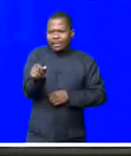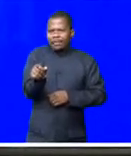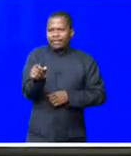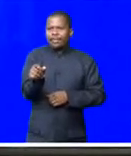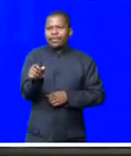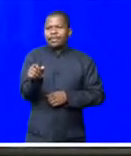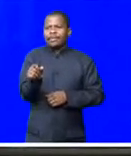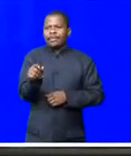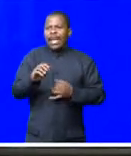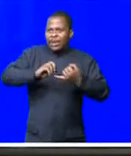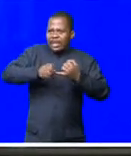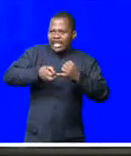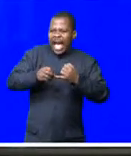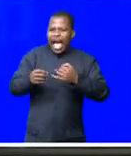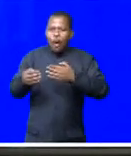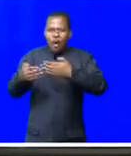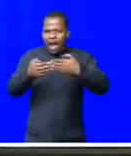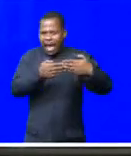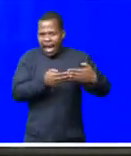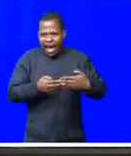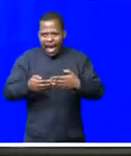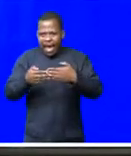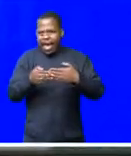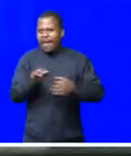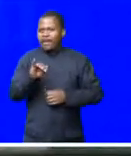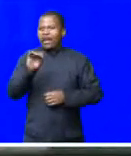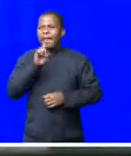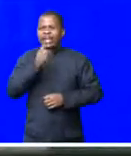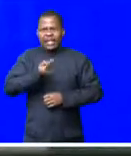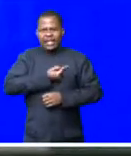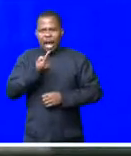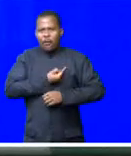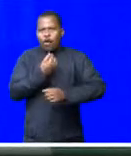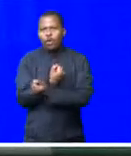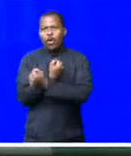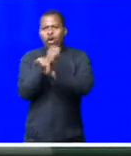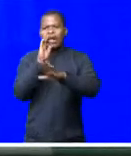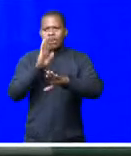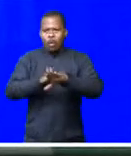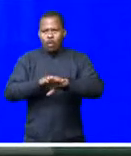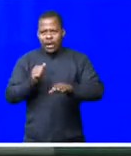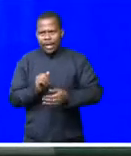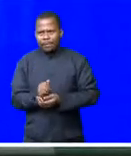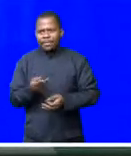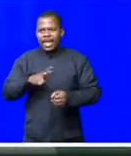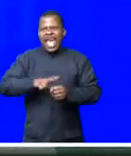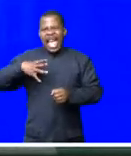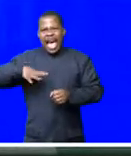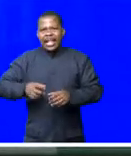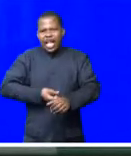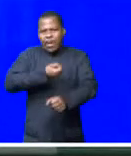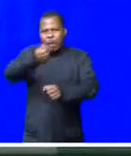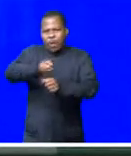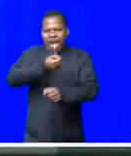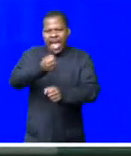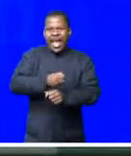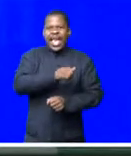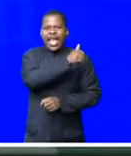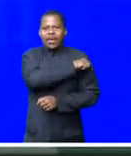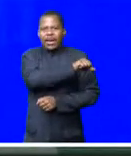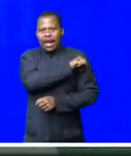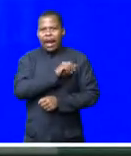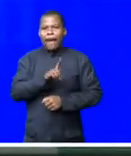kulapha le digula necala singadivikeli thine labanye bemfu sisebenta etibhedlela andile kele